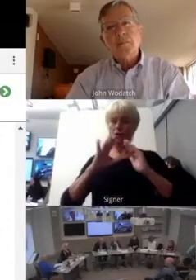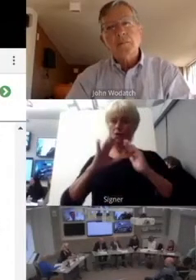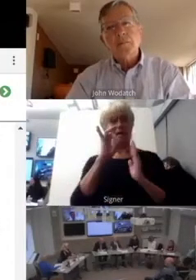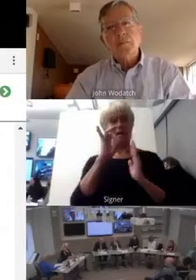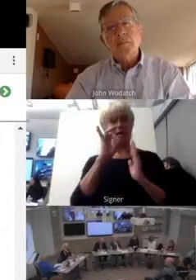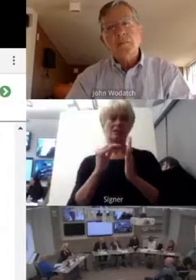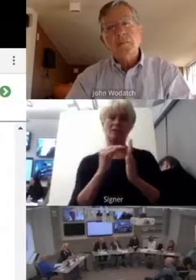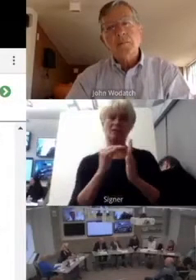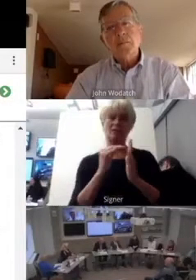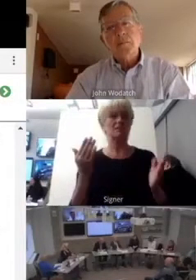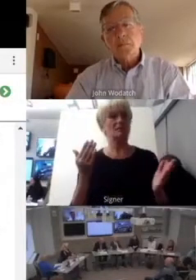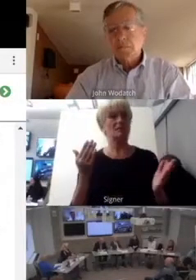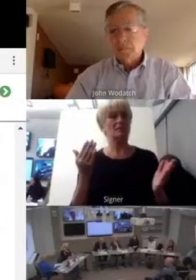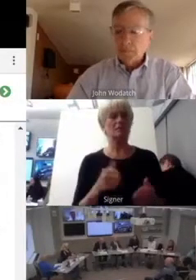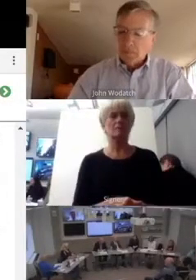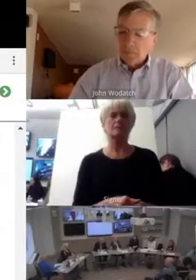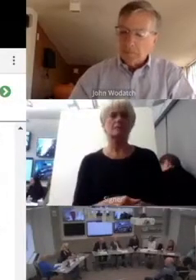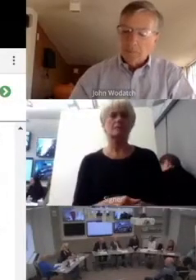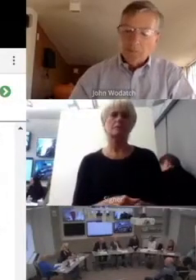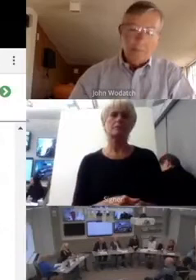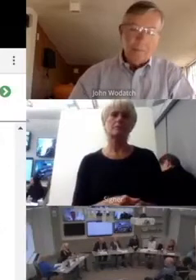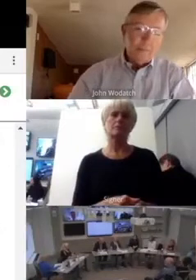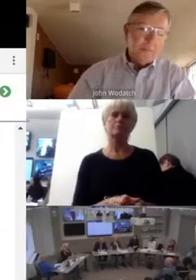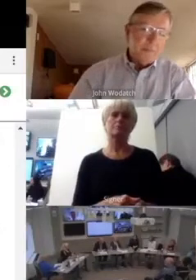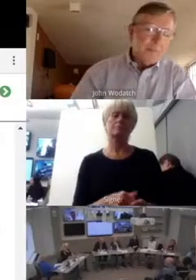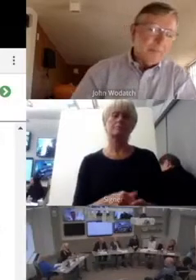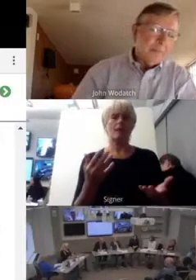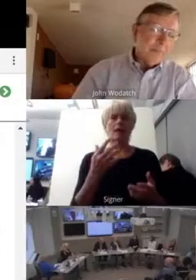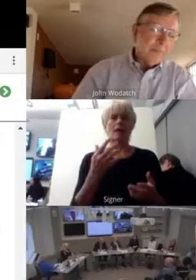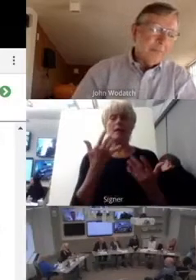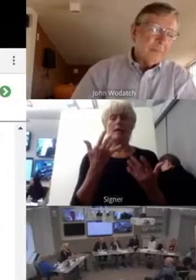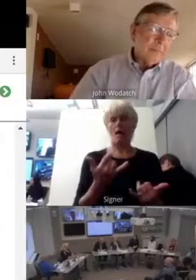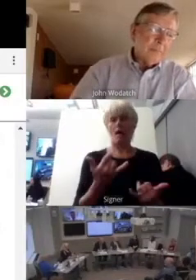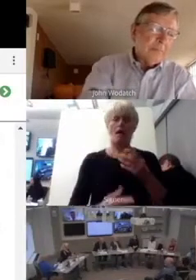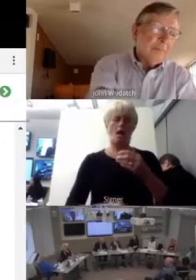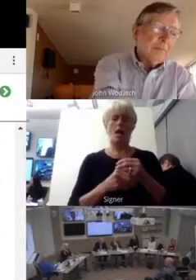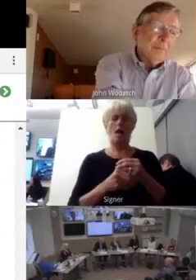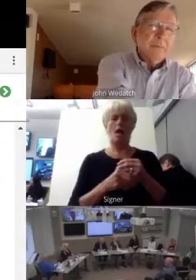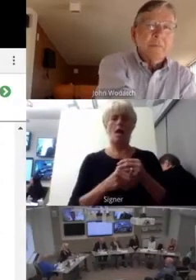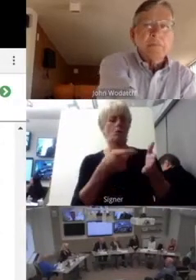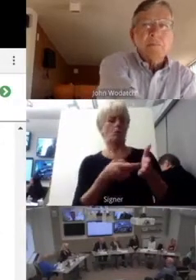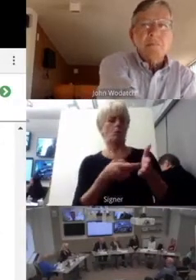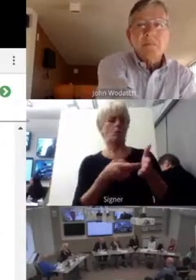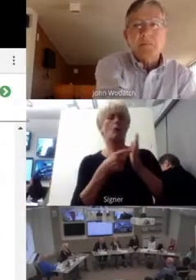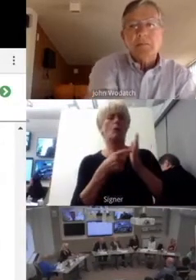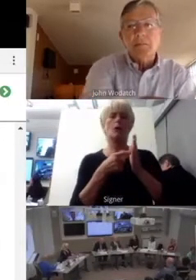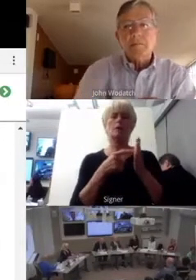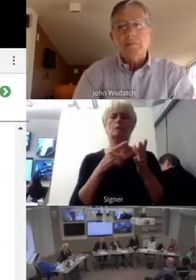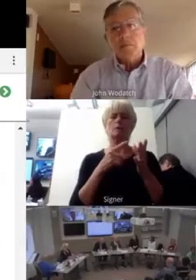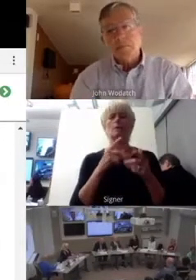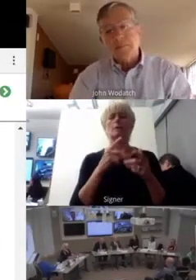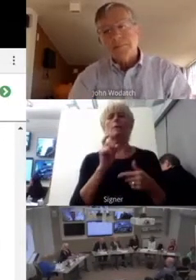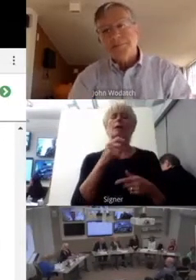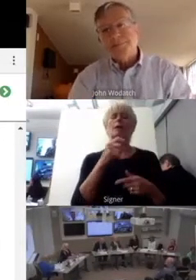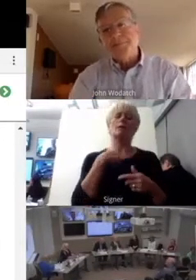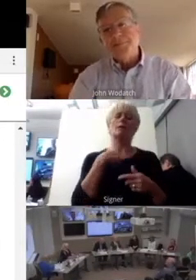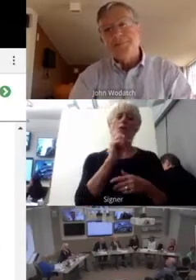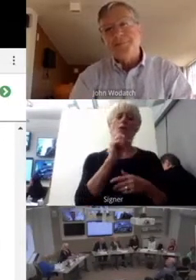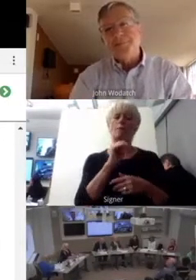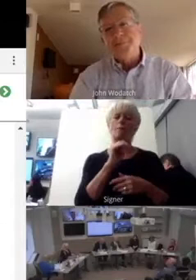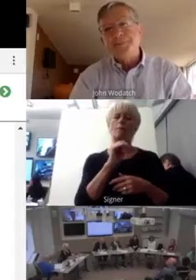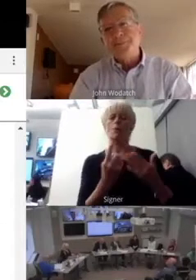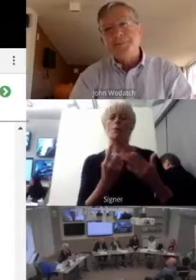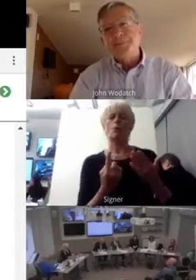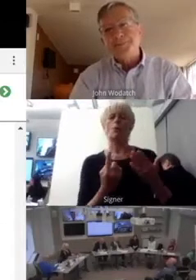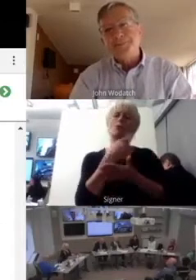And then when you add in the requirements of the OMB review process and the time and expense of